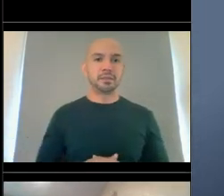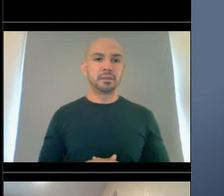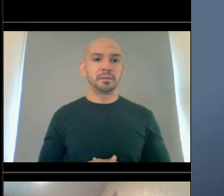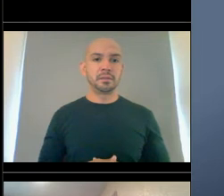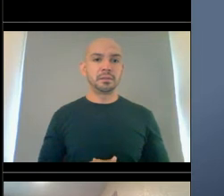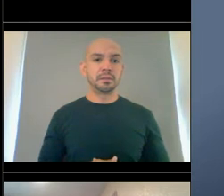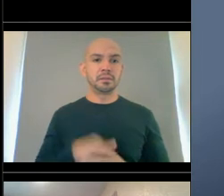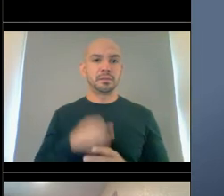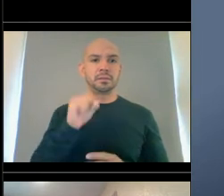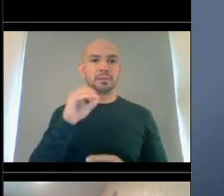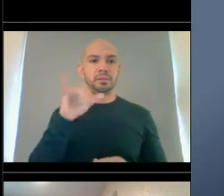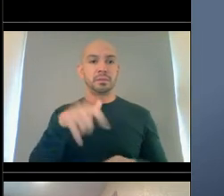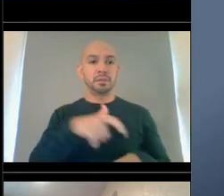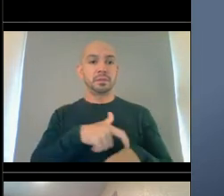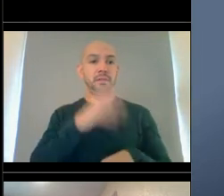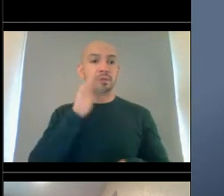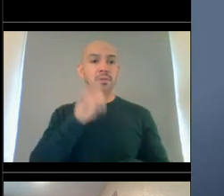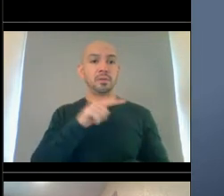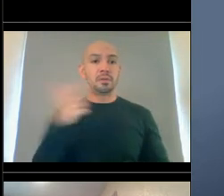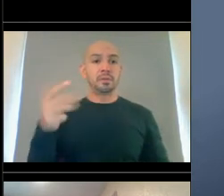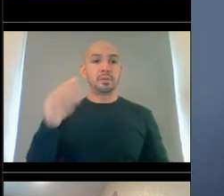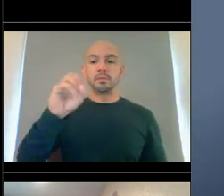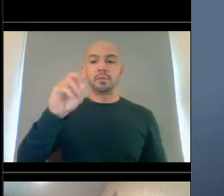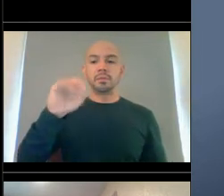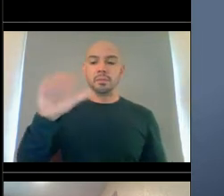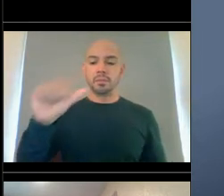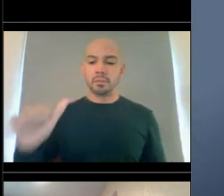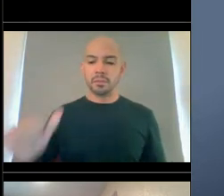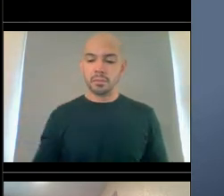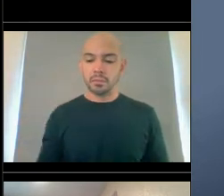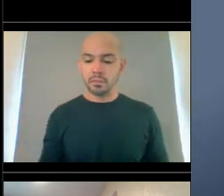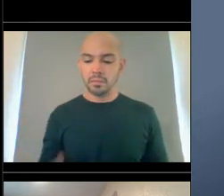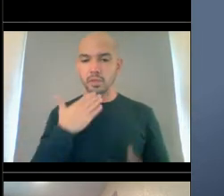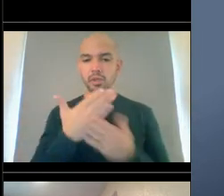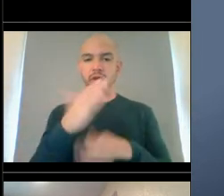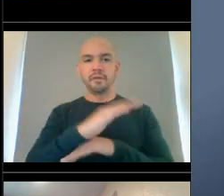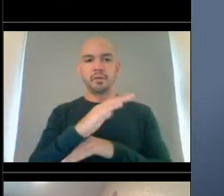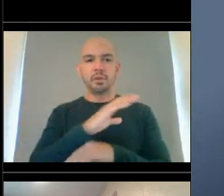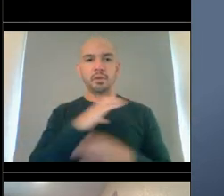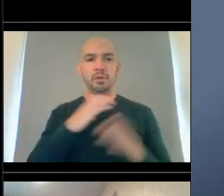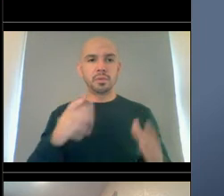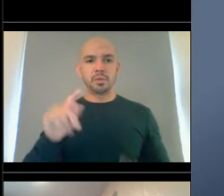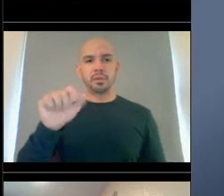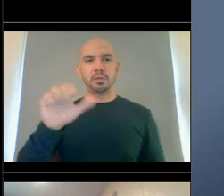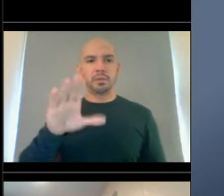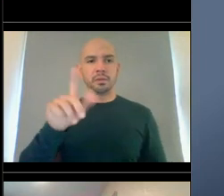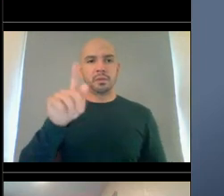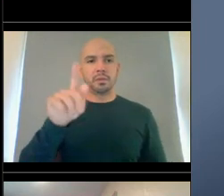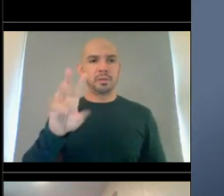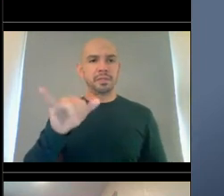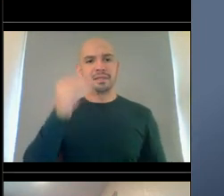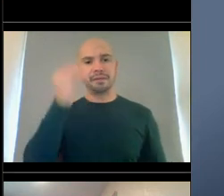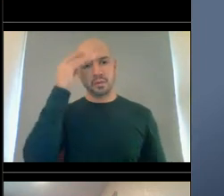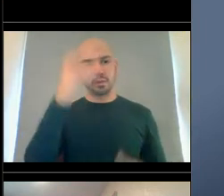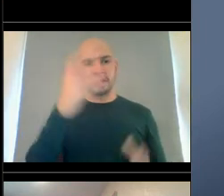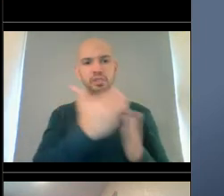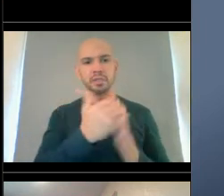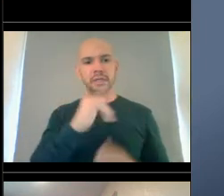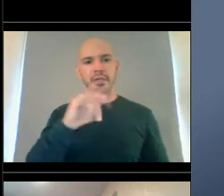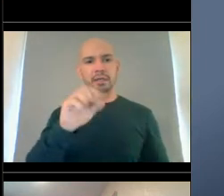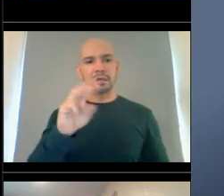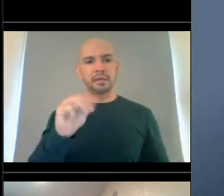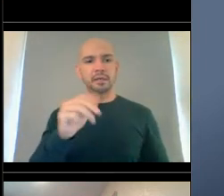so at this time we'll turn it over to monica good afternoon commissioners top 26 is an information item we are joined today